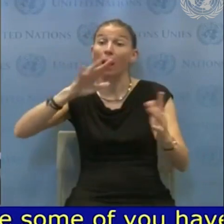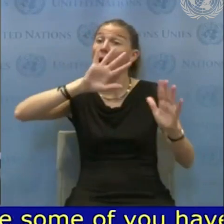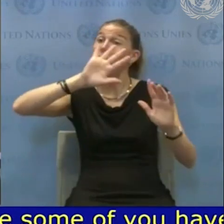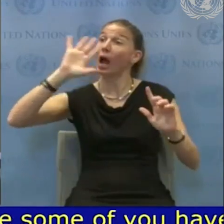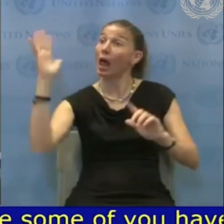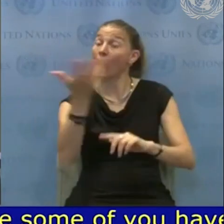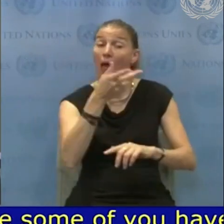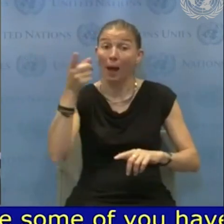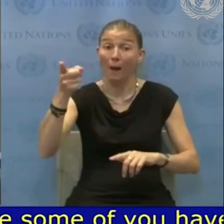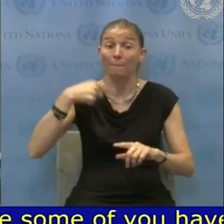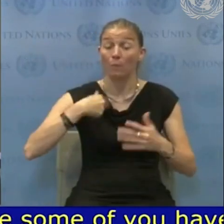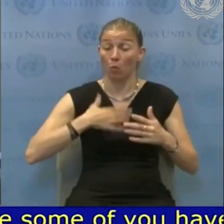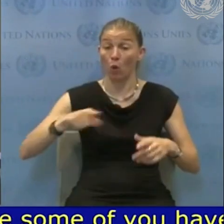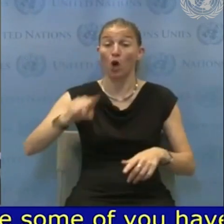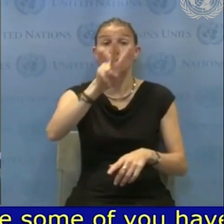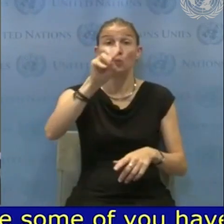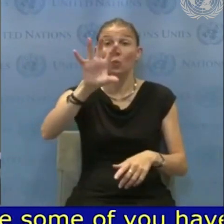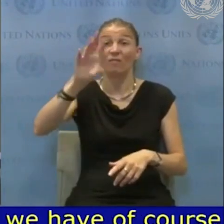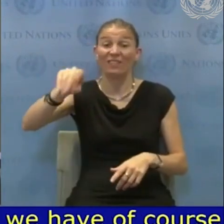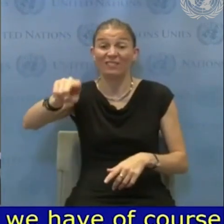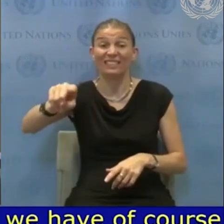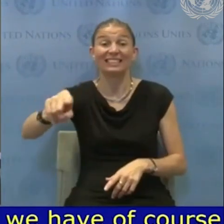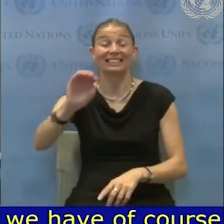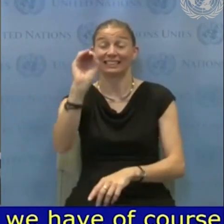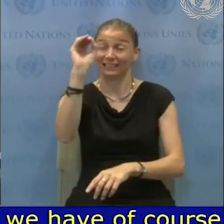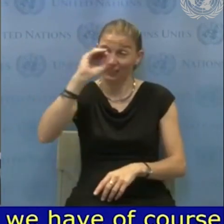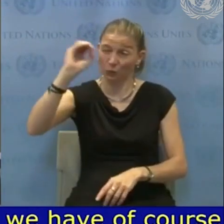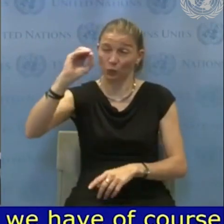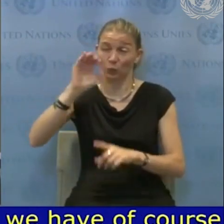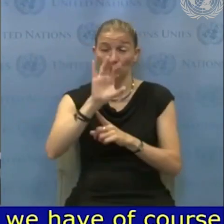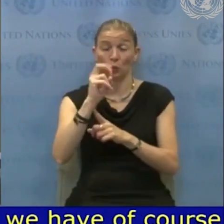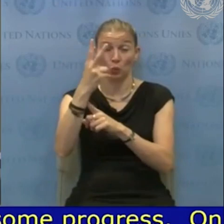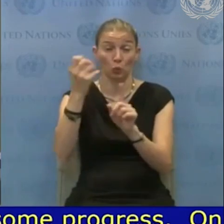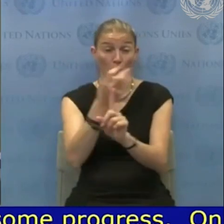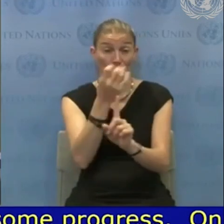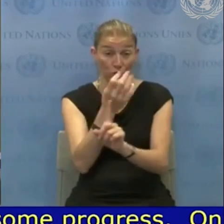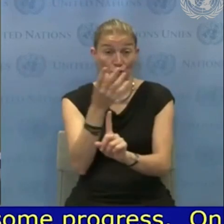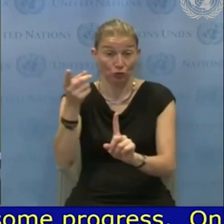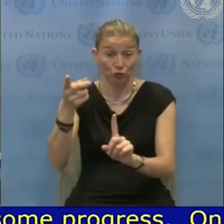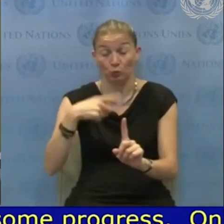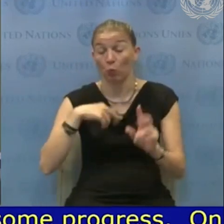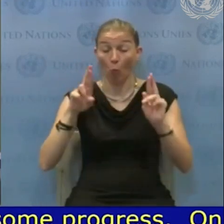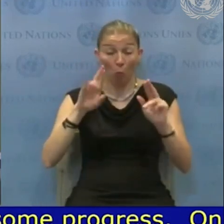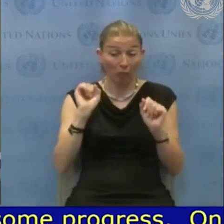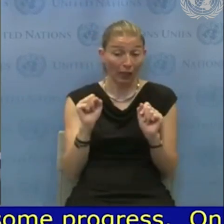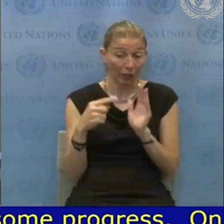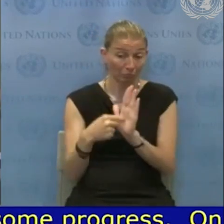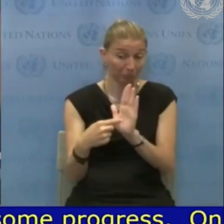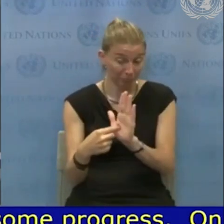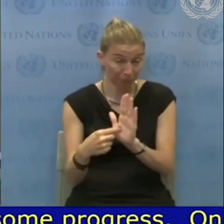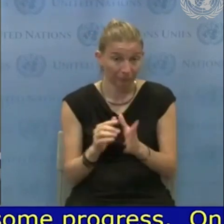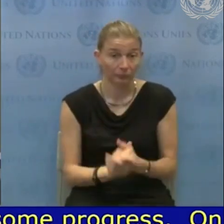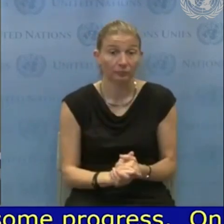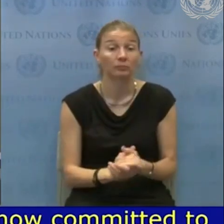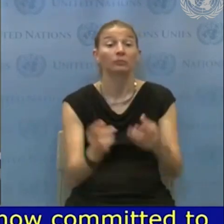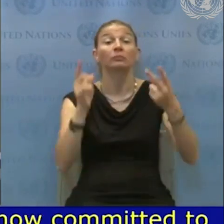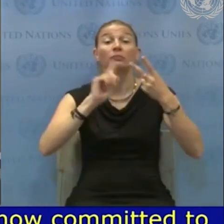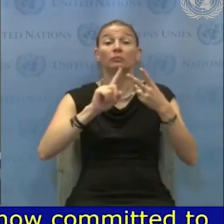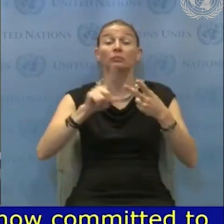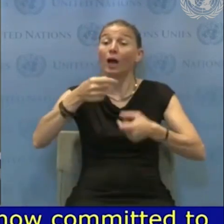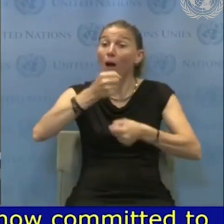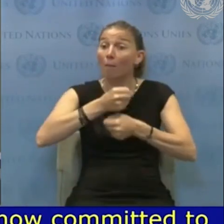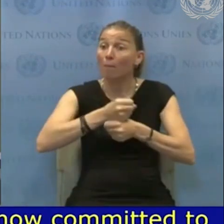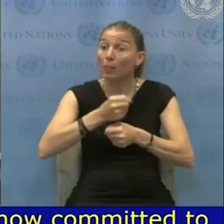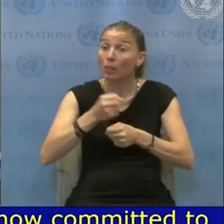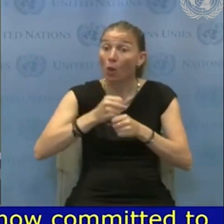by 2050, and I look forward to discussing perhaps some of that detail with you. We have achieved remarkable employment figures, some of